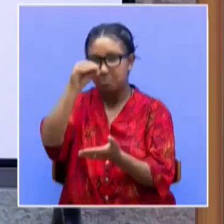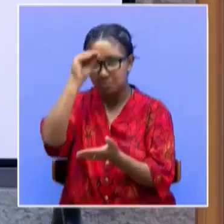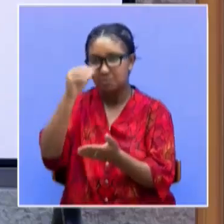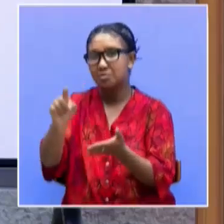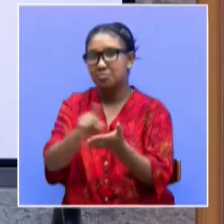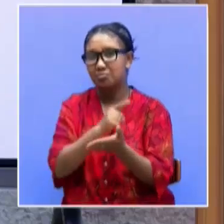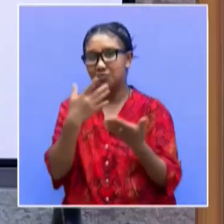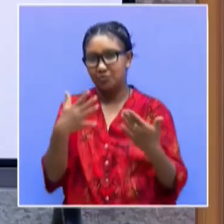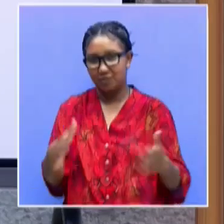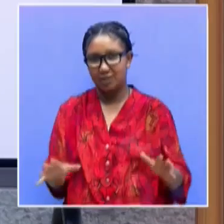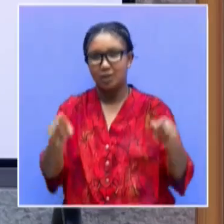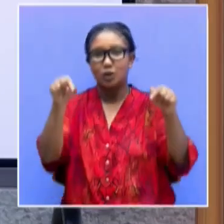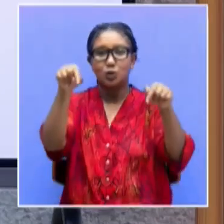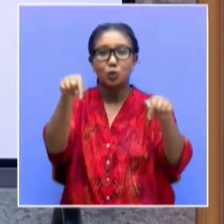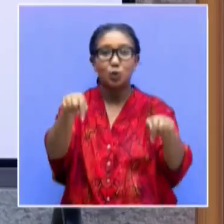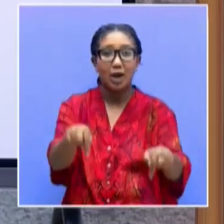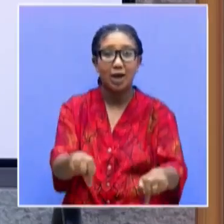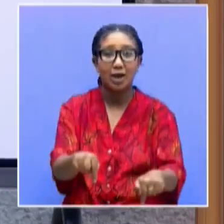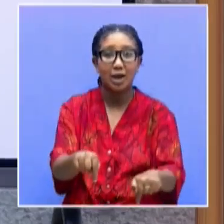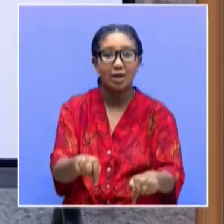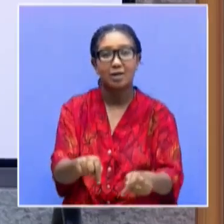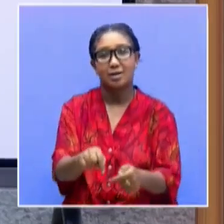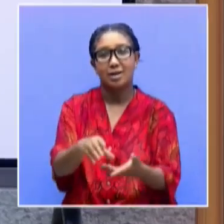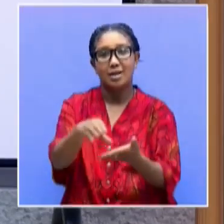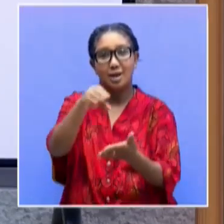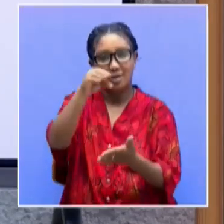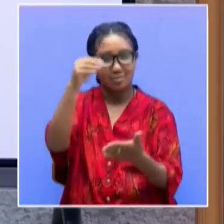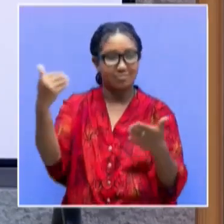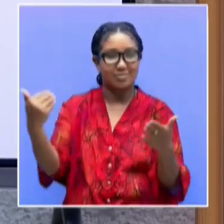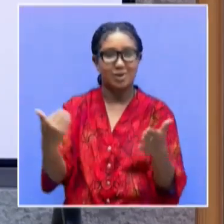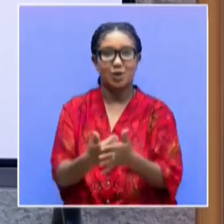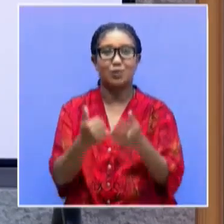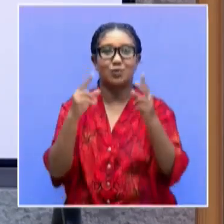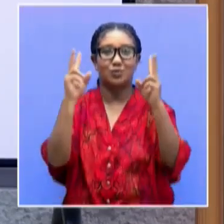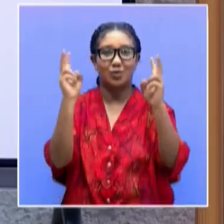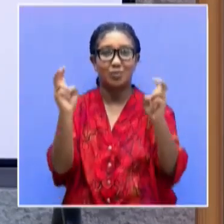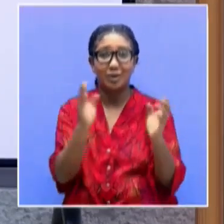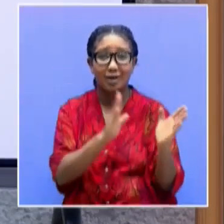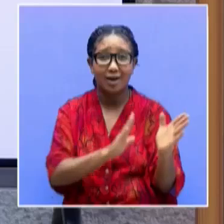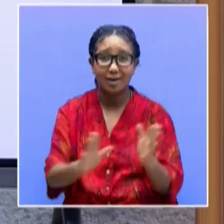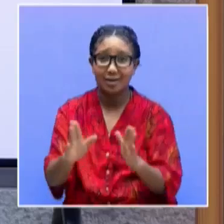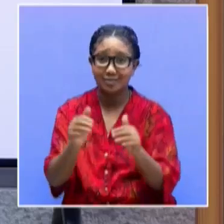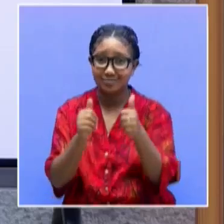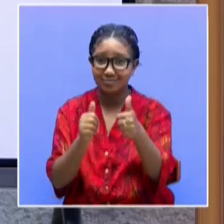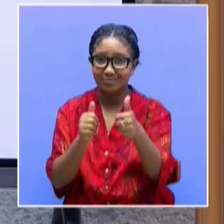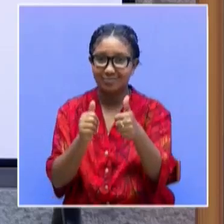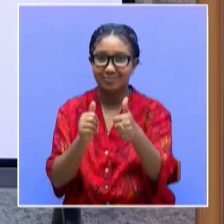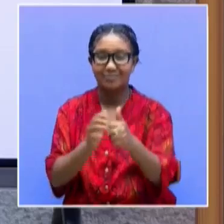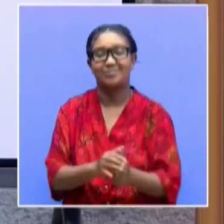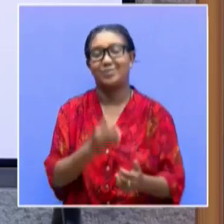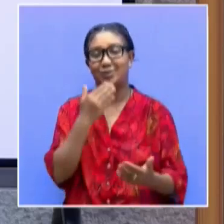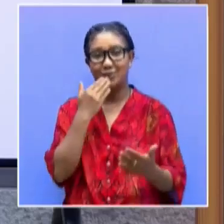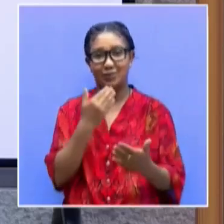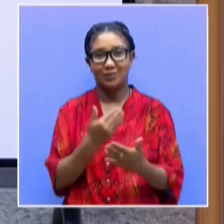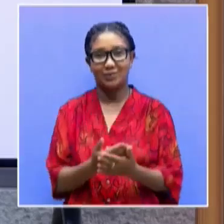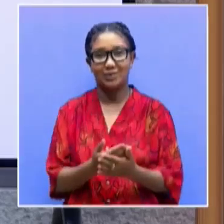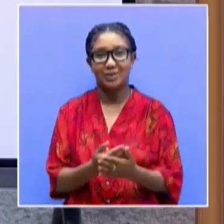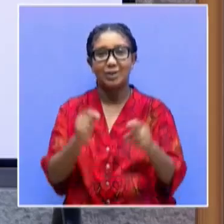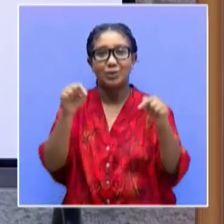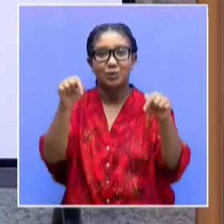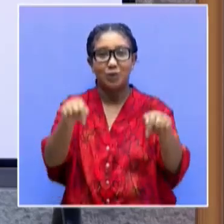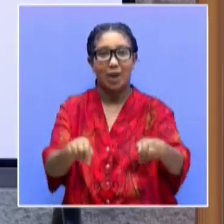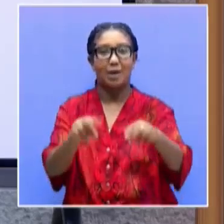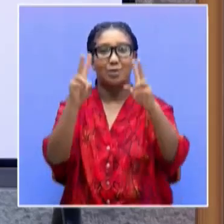lesson. And today we're going to see a new topic. Are you ready for that? Good. Our